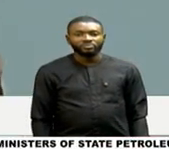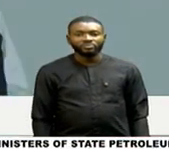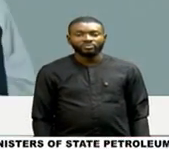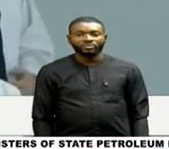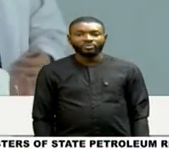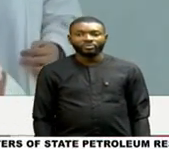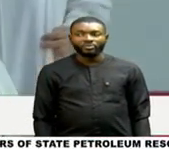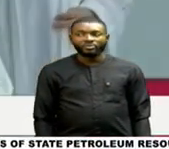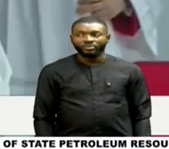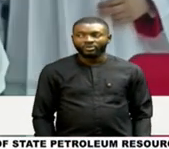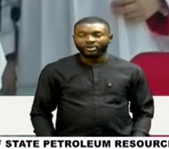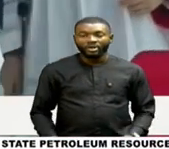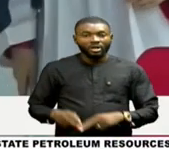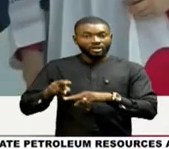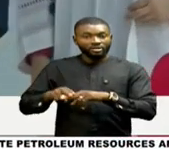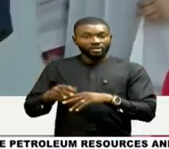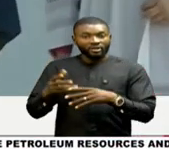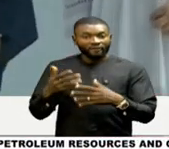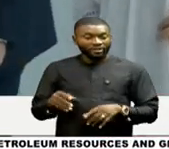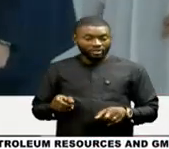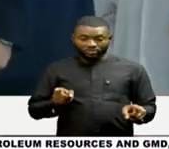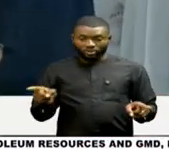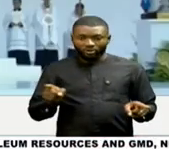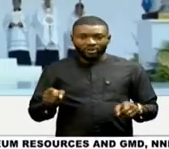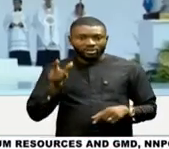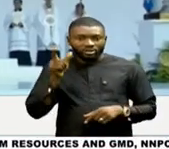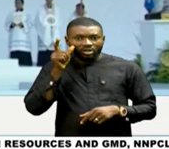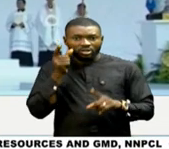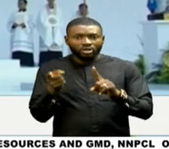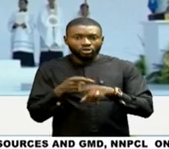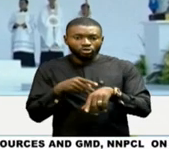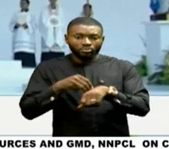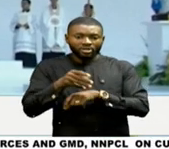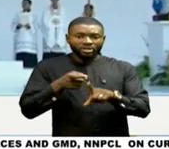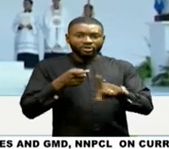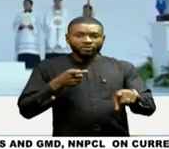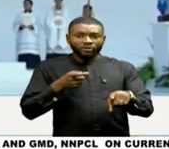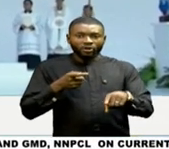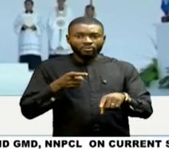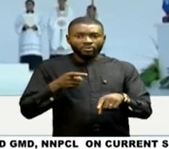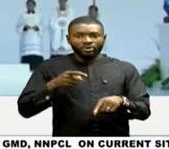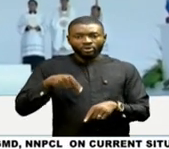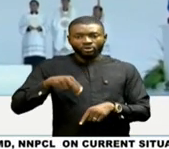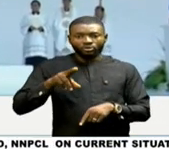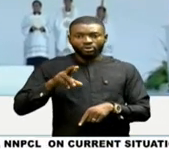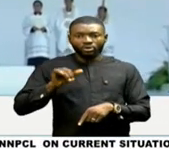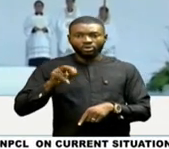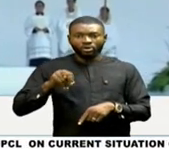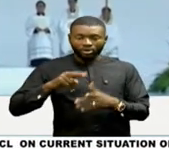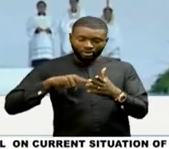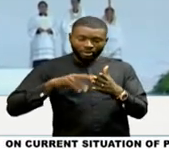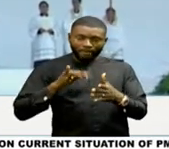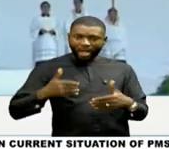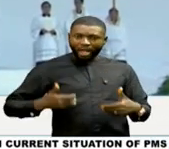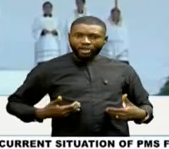Once seated, he and Nasiruddin listened to a passage from the Quran recited by a young vision-impaired girl and a